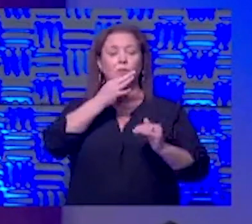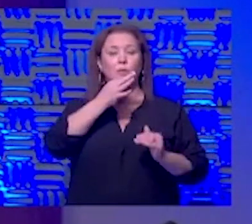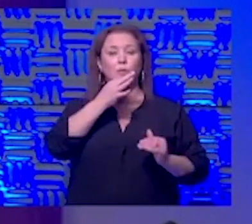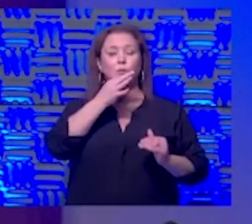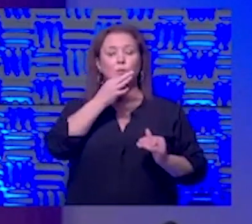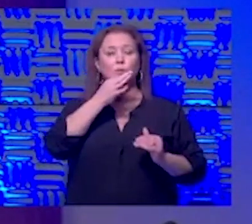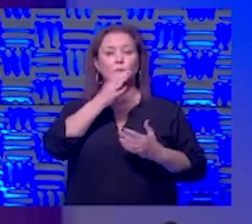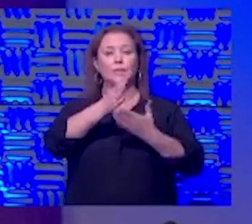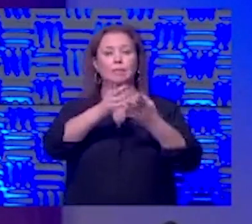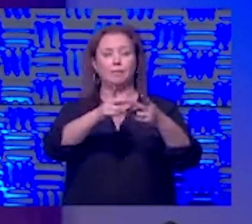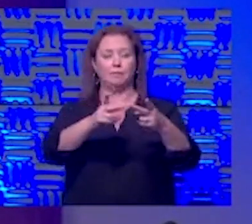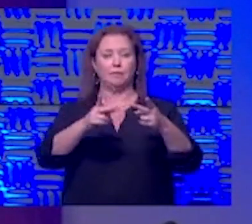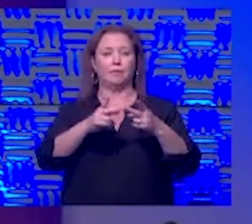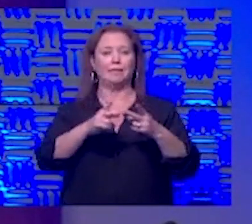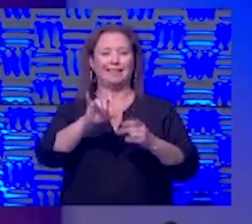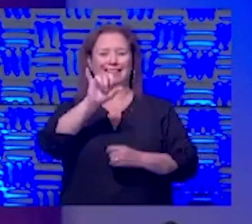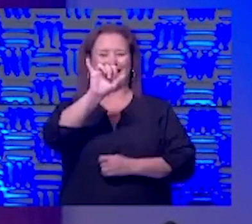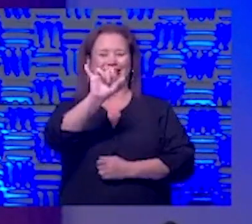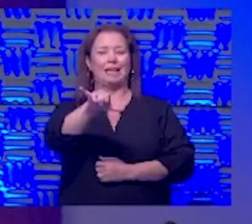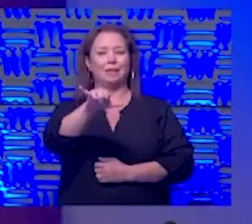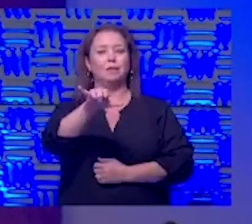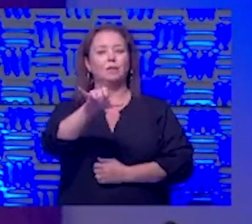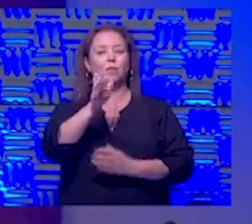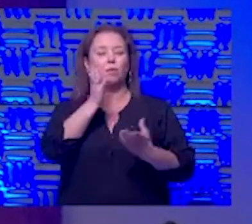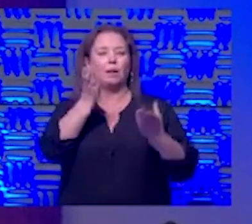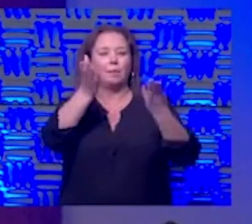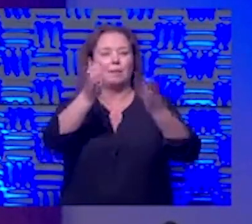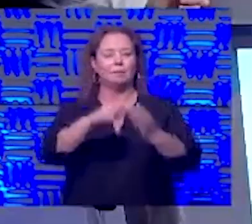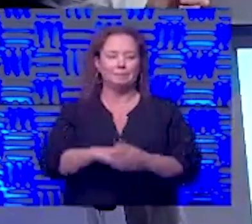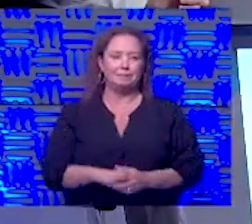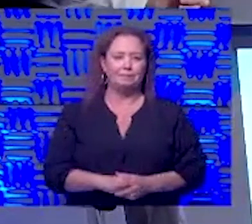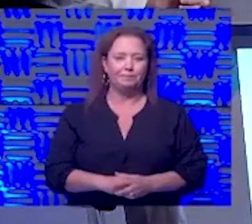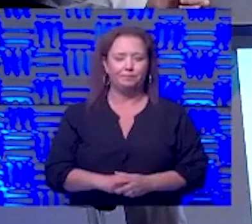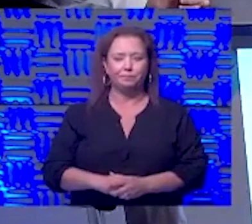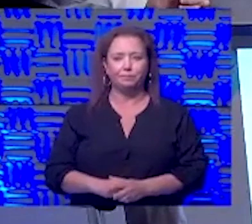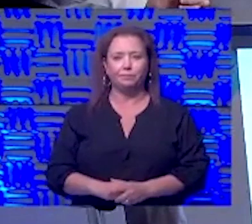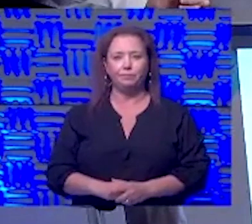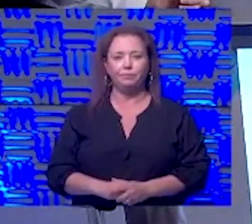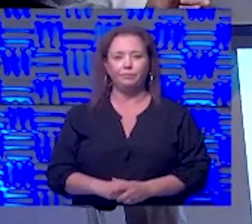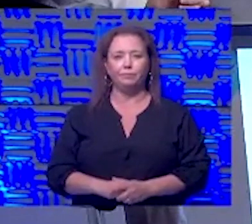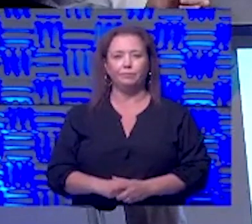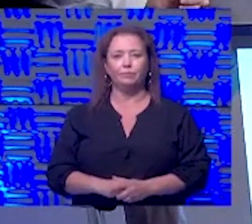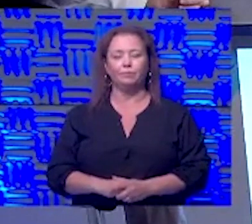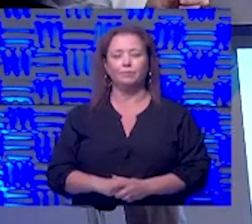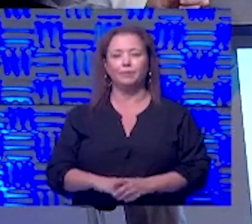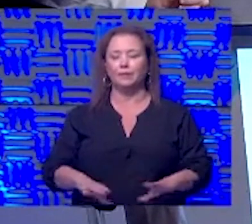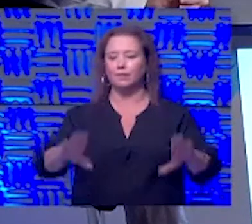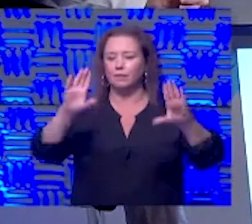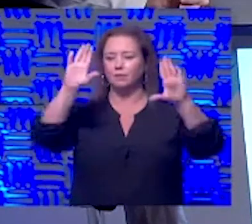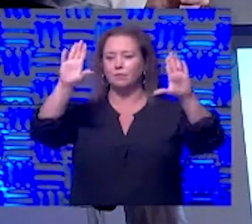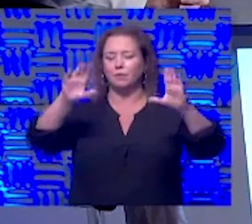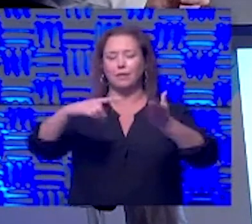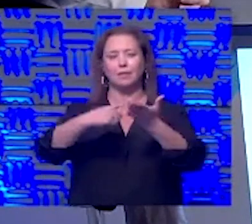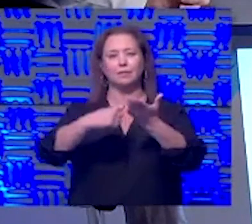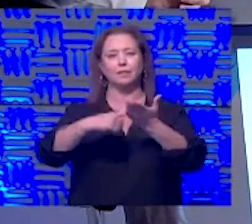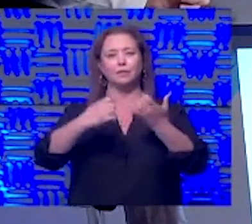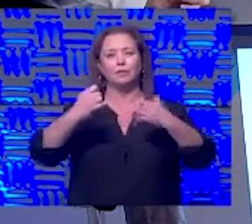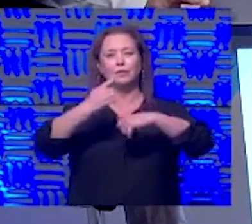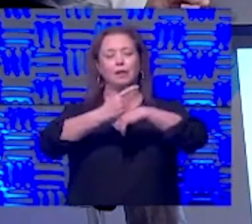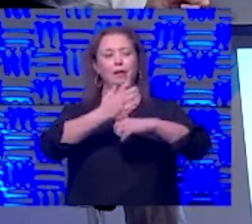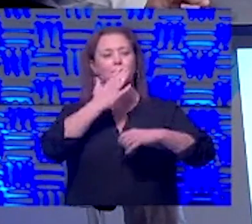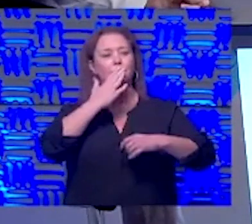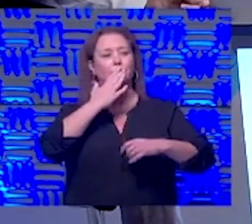in some of these facilities. That'll be the first thing we recommend. So do. Well, listen, folks, this has been a great discussion today. I want to say a thank you to